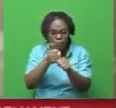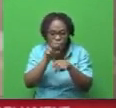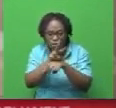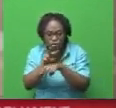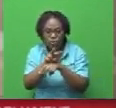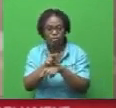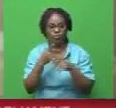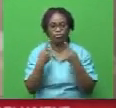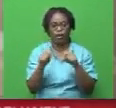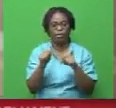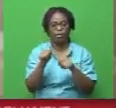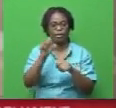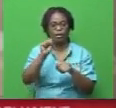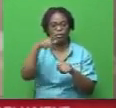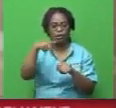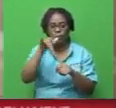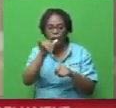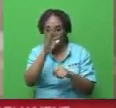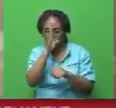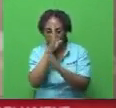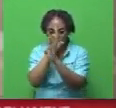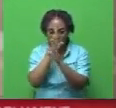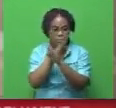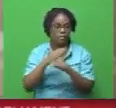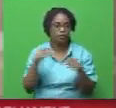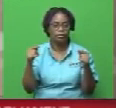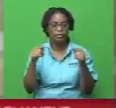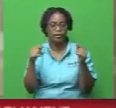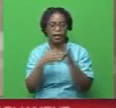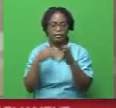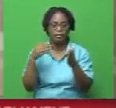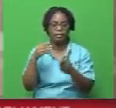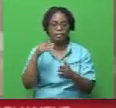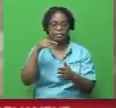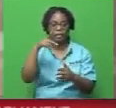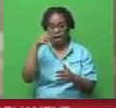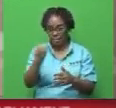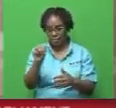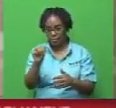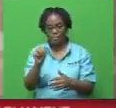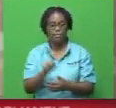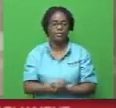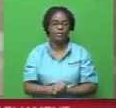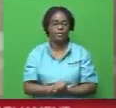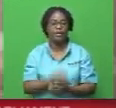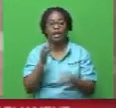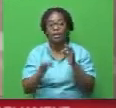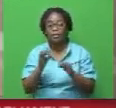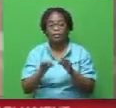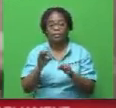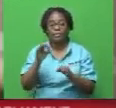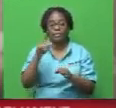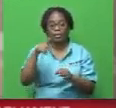to target the political opponents of the PNM. If they say, if the PNM say jump, they ask how high. If they say wind to the